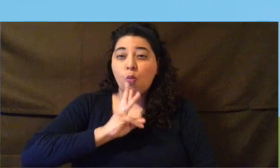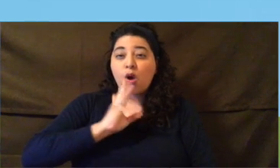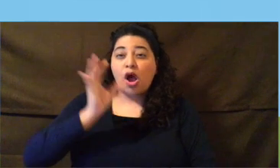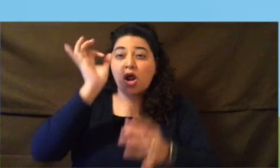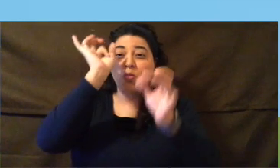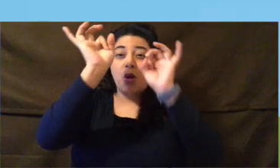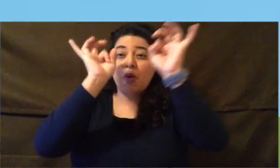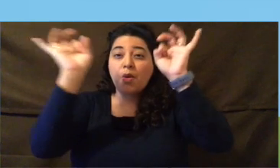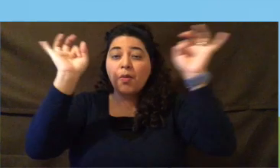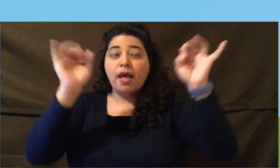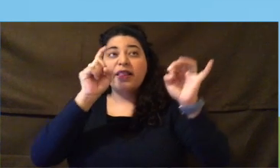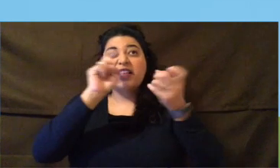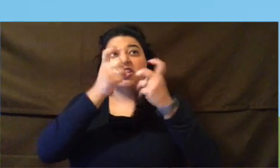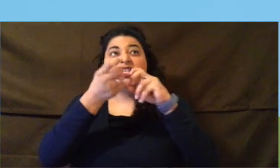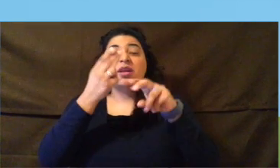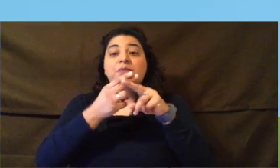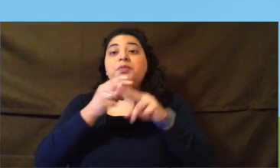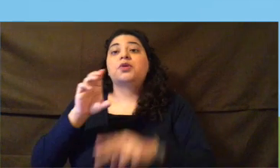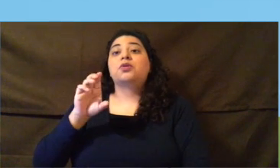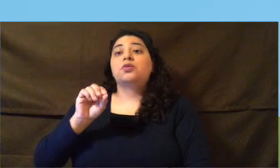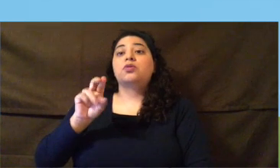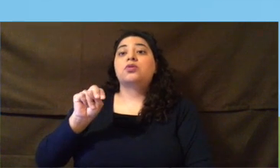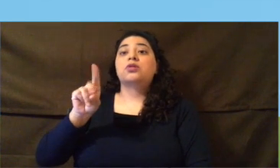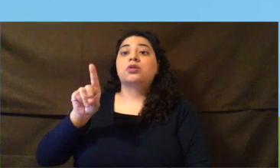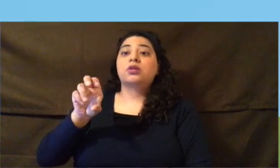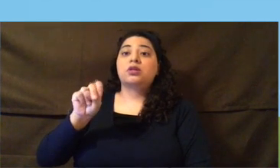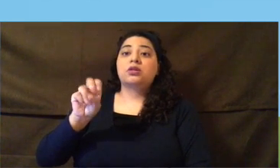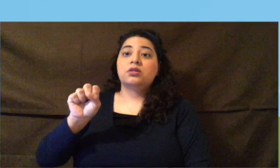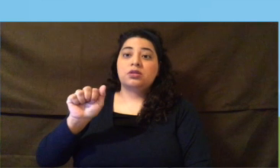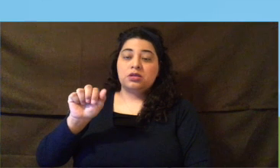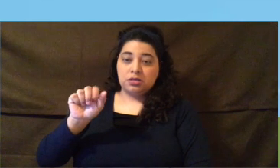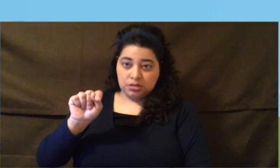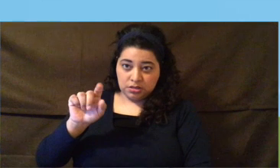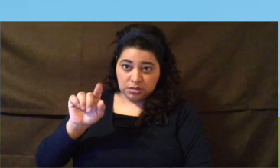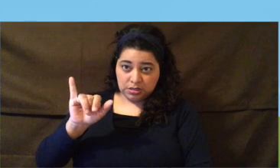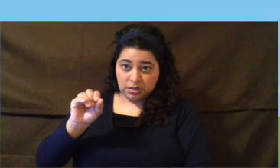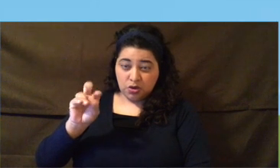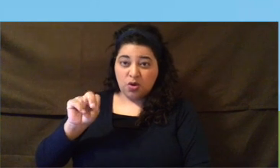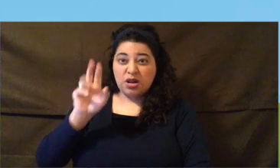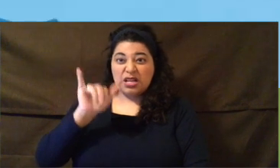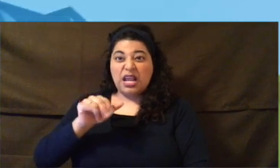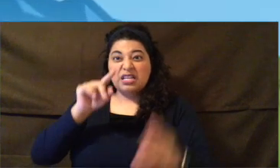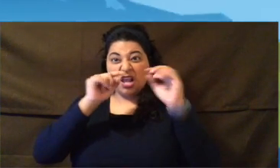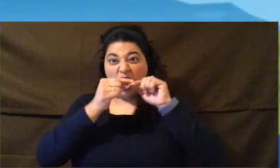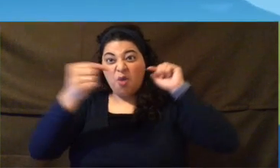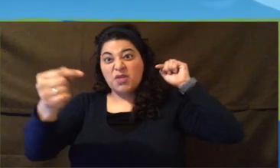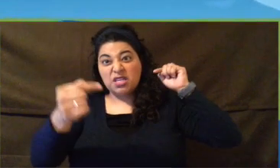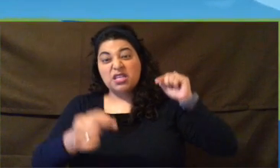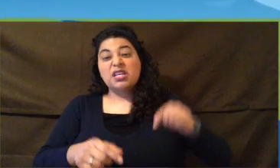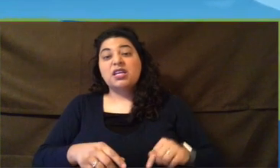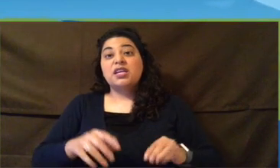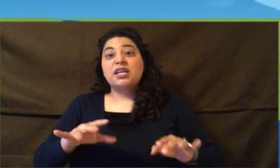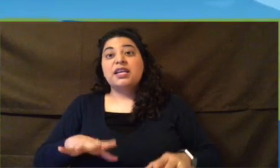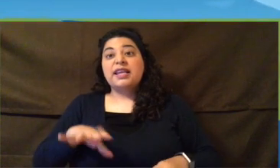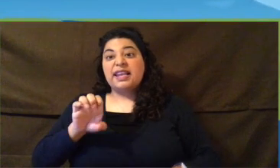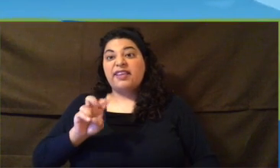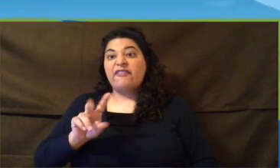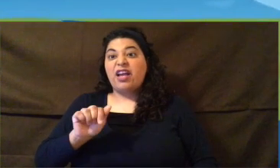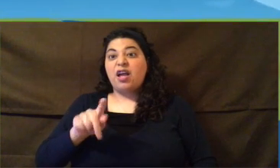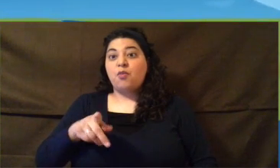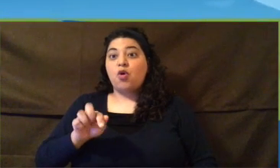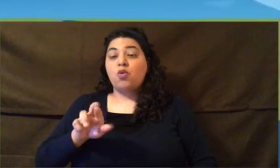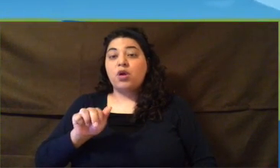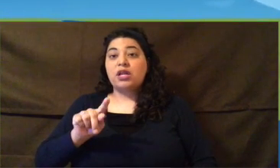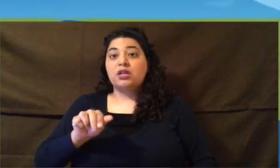condensation and is the opposite of evaporation. Clouds are made up of tiny water droplets, so when